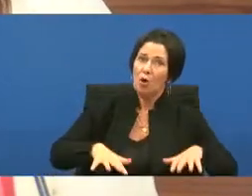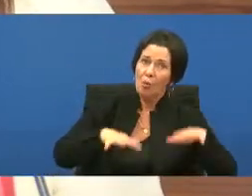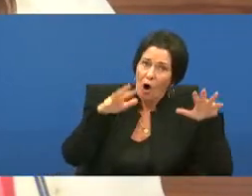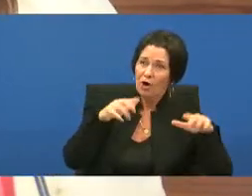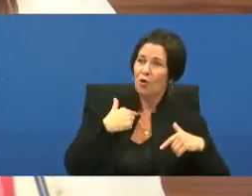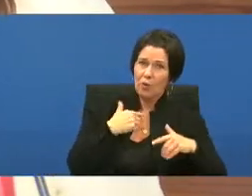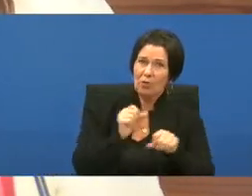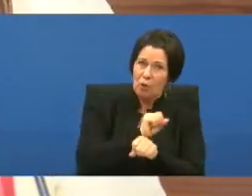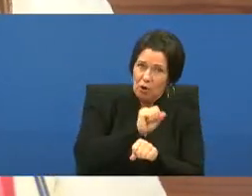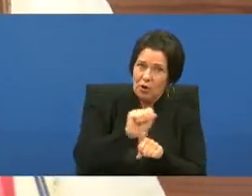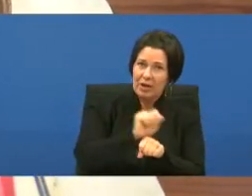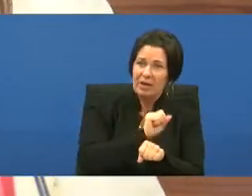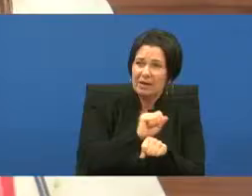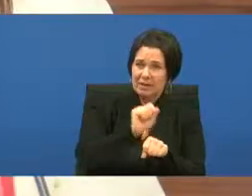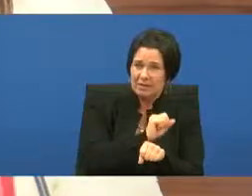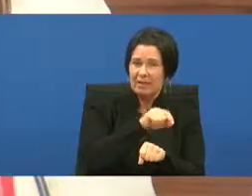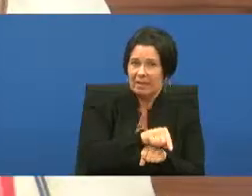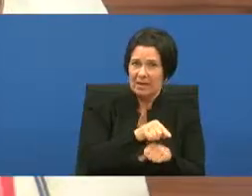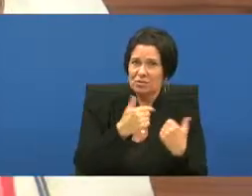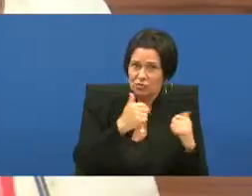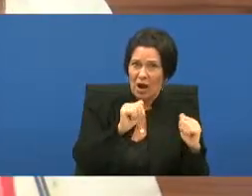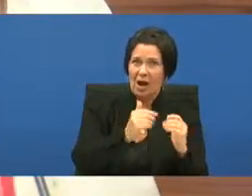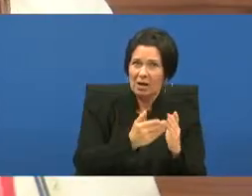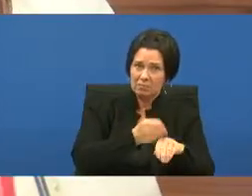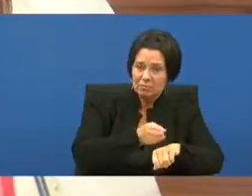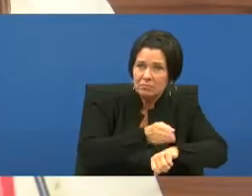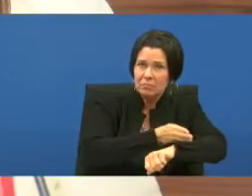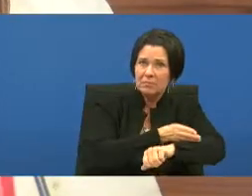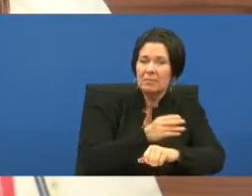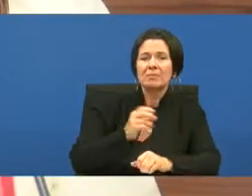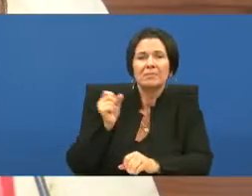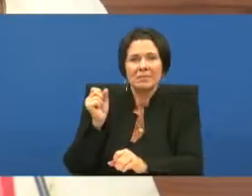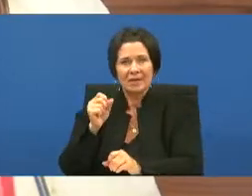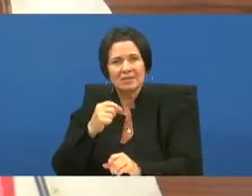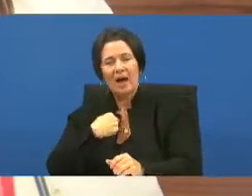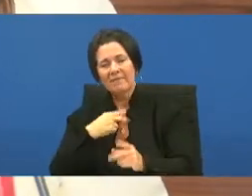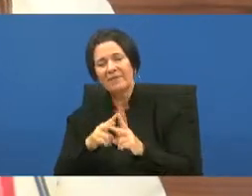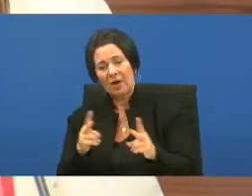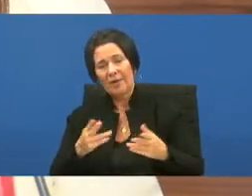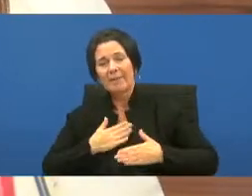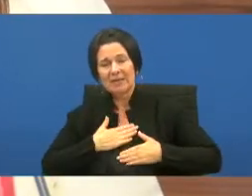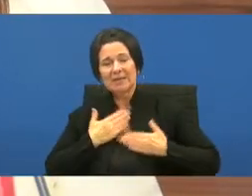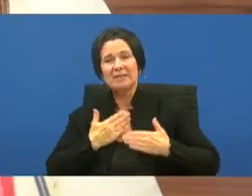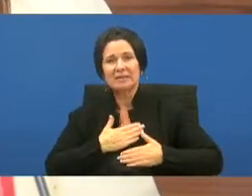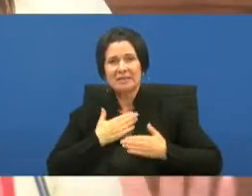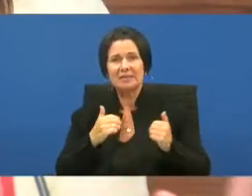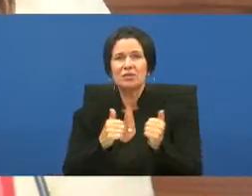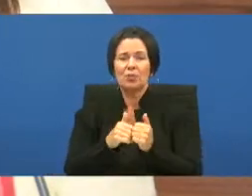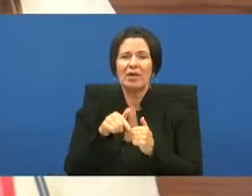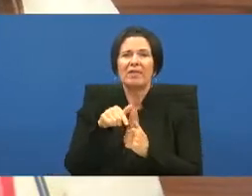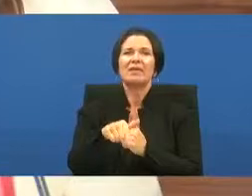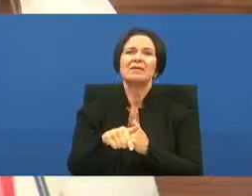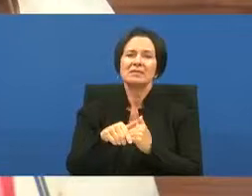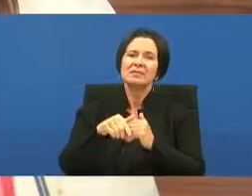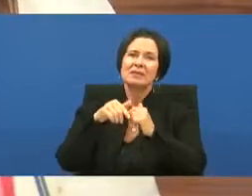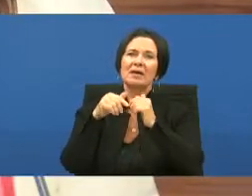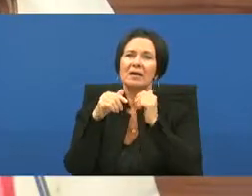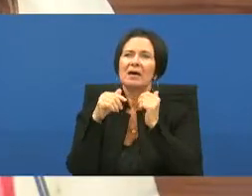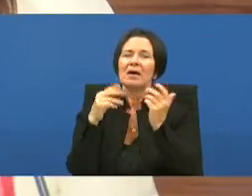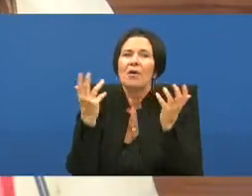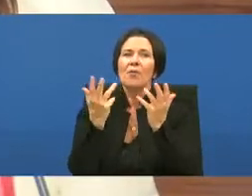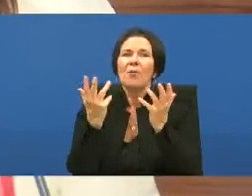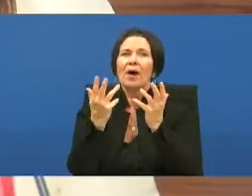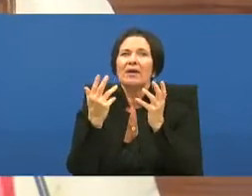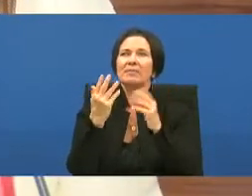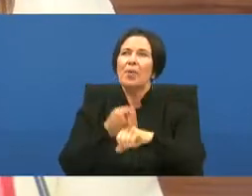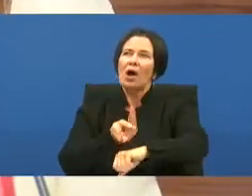continue to work through that. Yes. And I've certainly been very pleased with the representation we've had and the Yeah, I progress think that we're